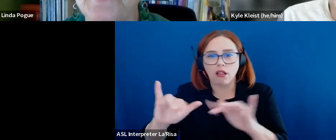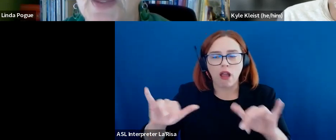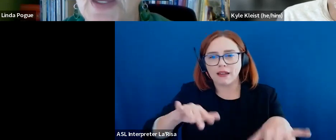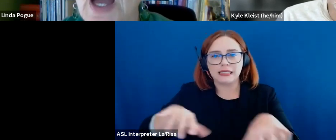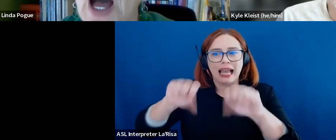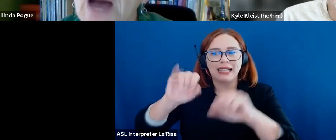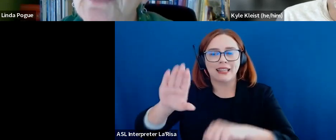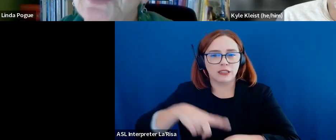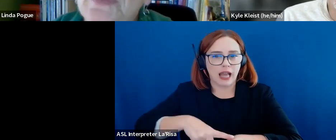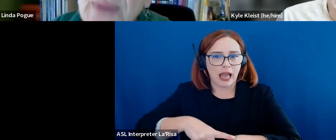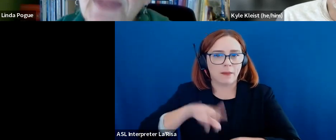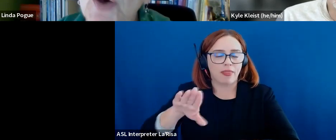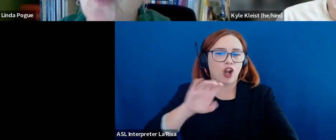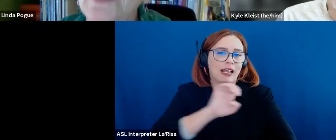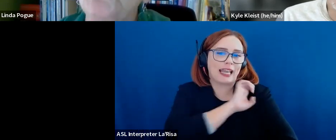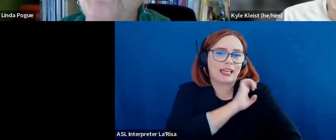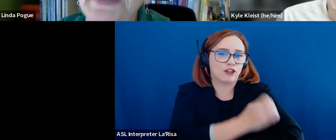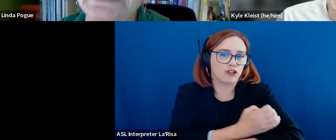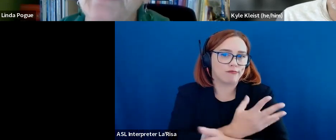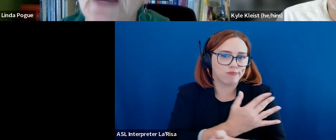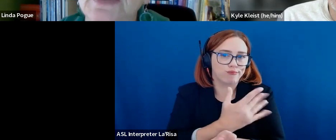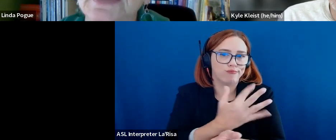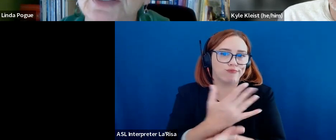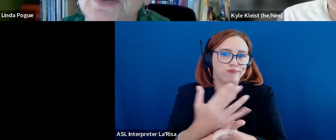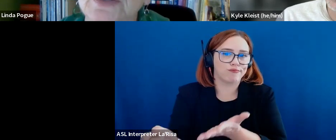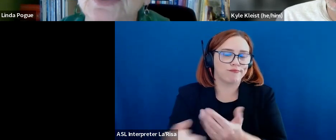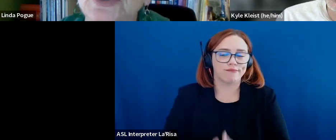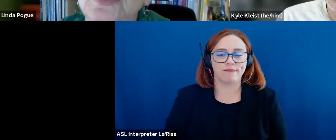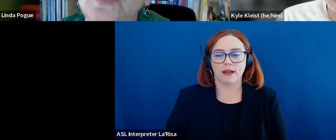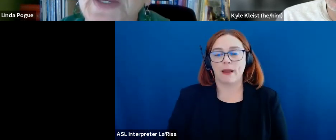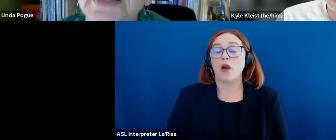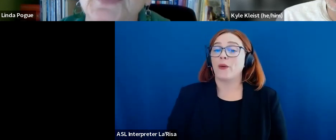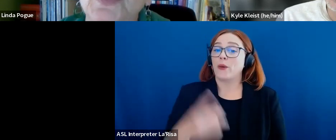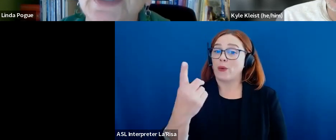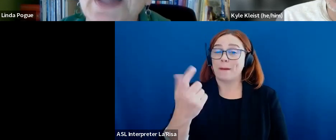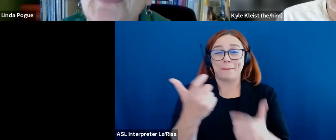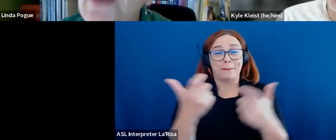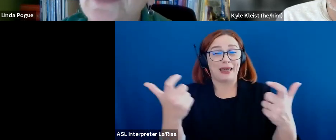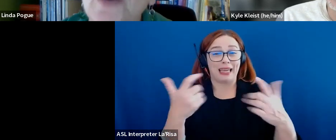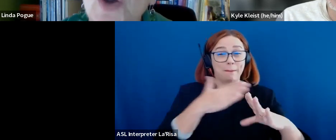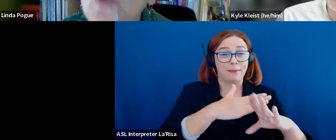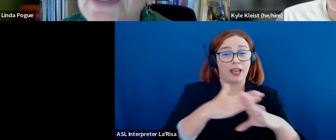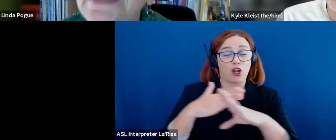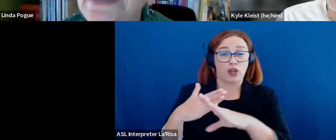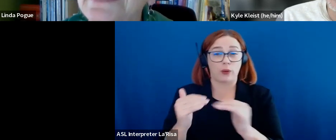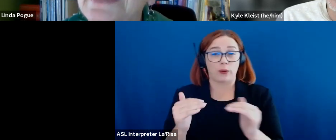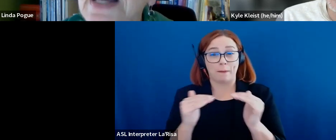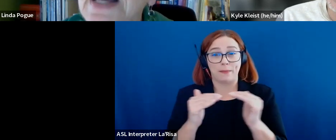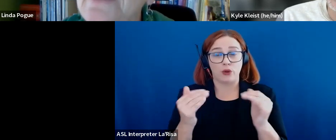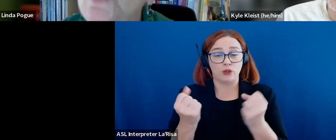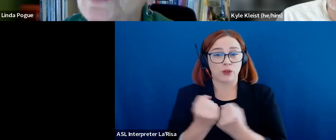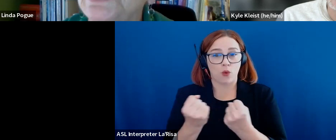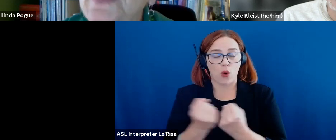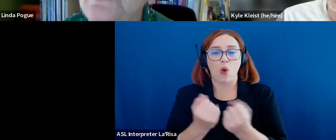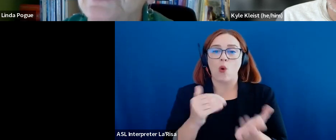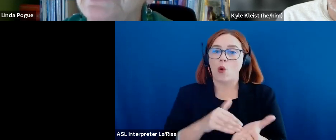energy. To me though, one of the biggest barriers to peer support is that people don't know what it is.